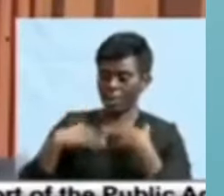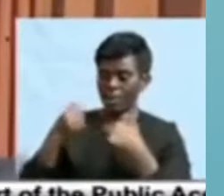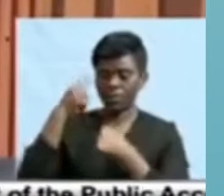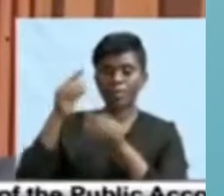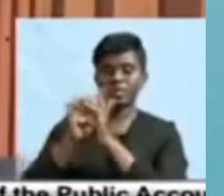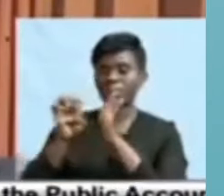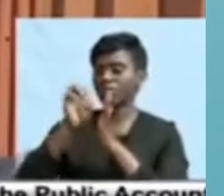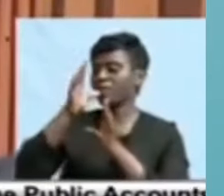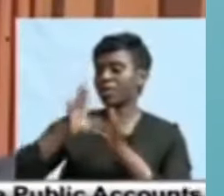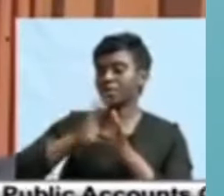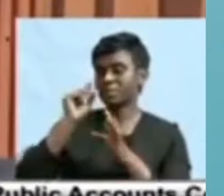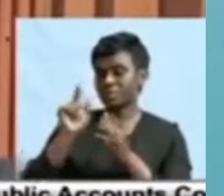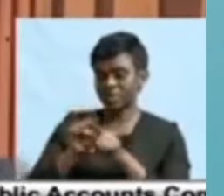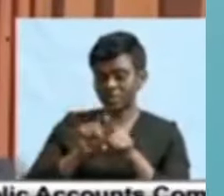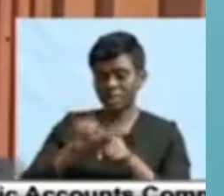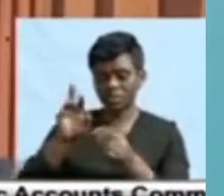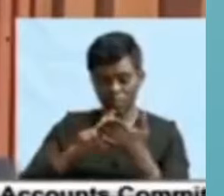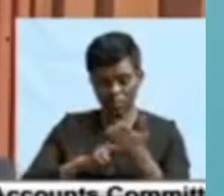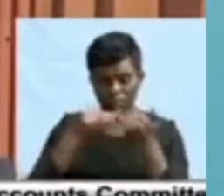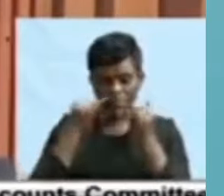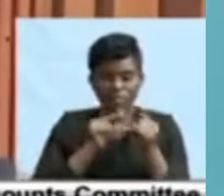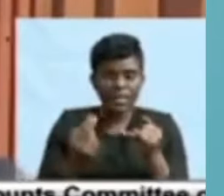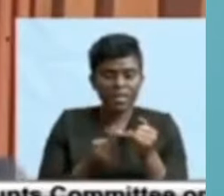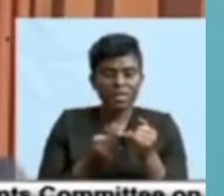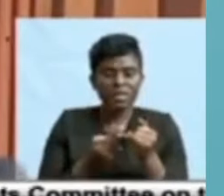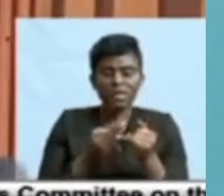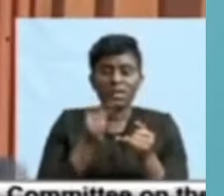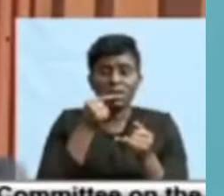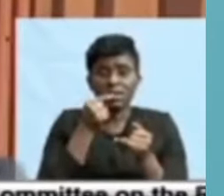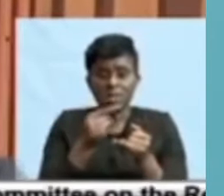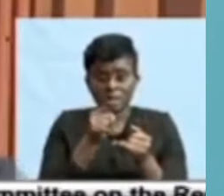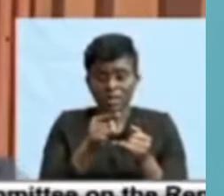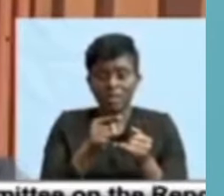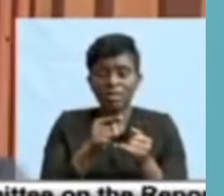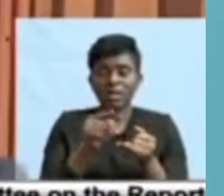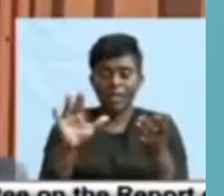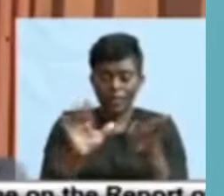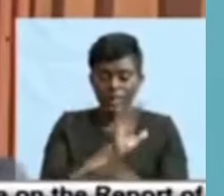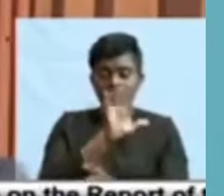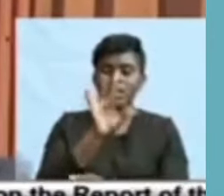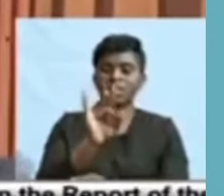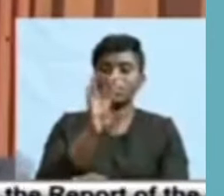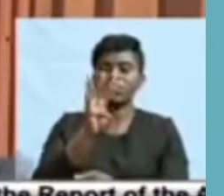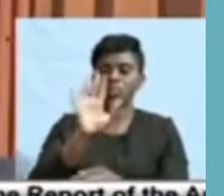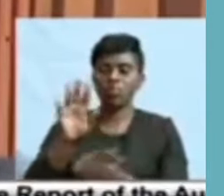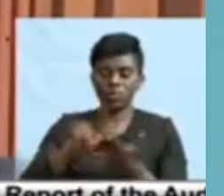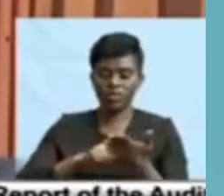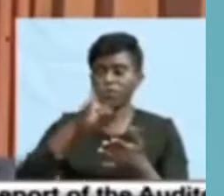Madam Speaker, your report is telling us that on page 84 of your report, Madam